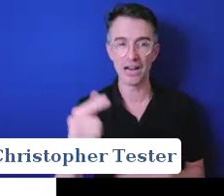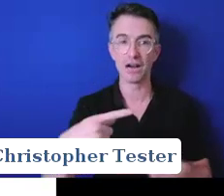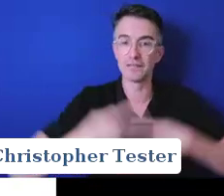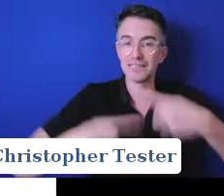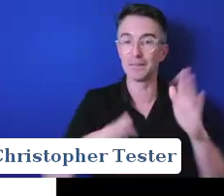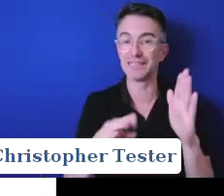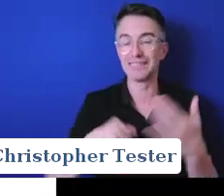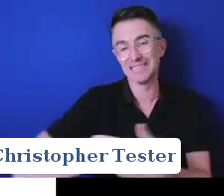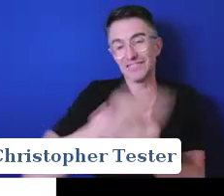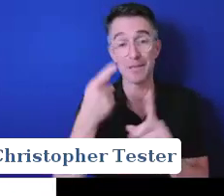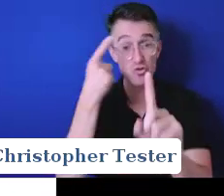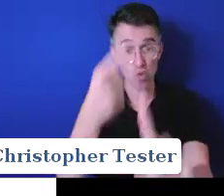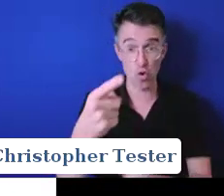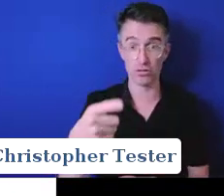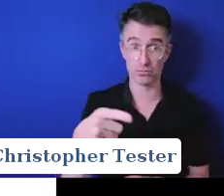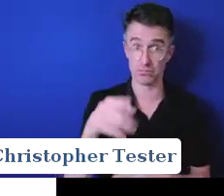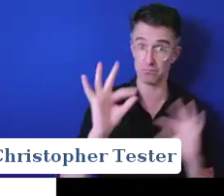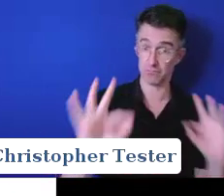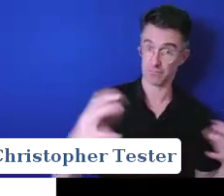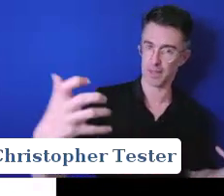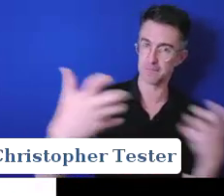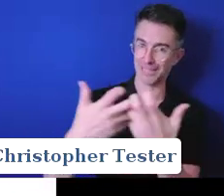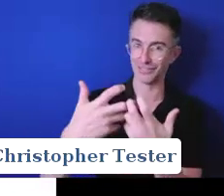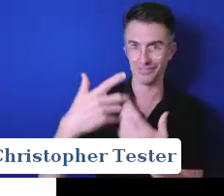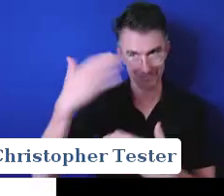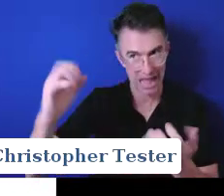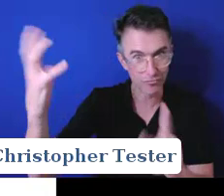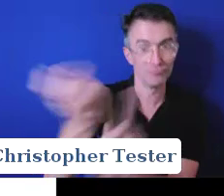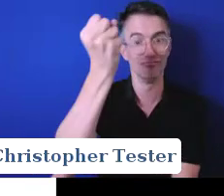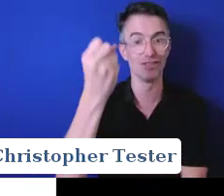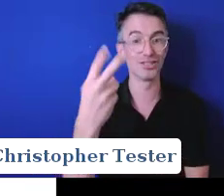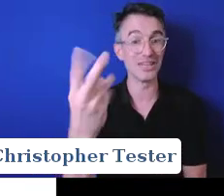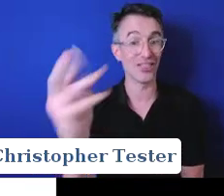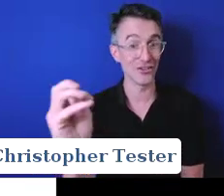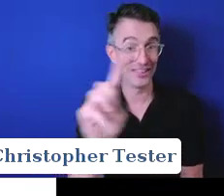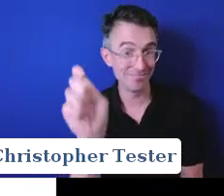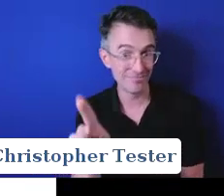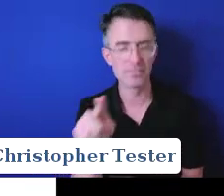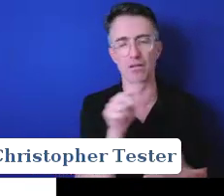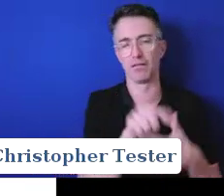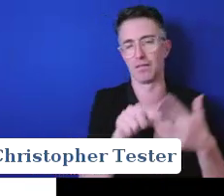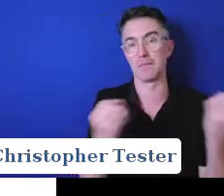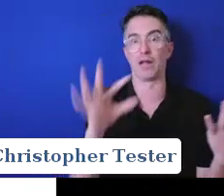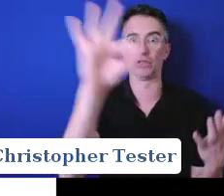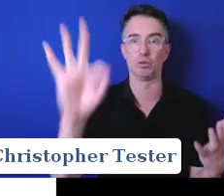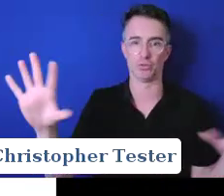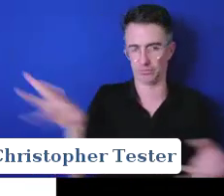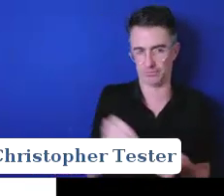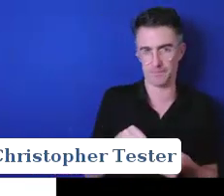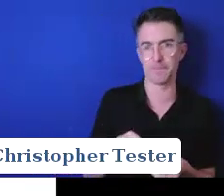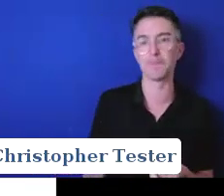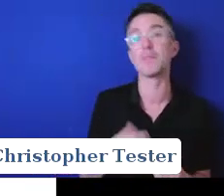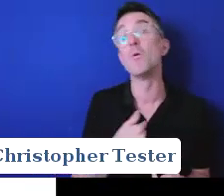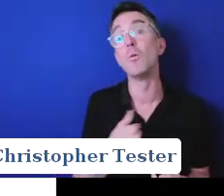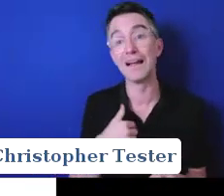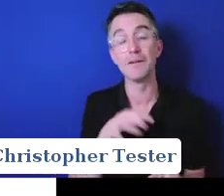and the engagement with government partners, development partners, and then also persons with disabilities